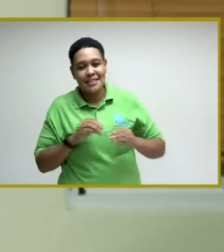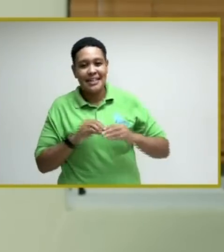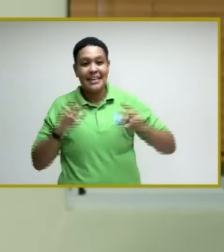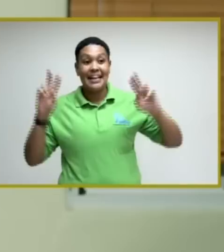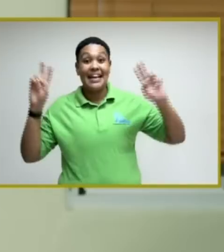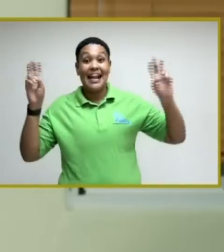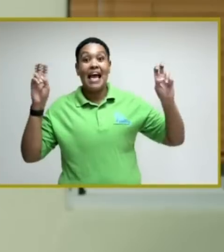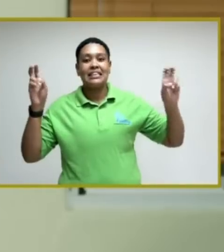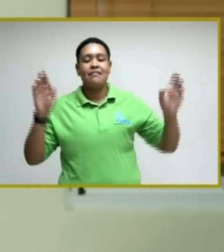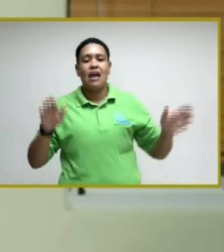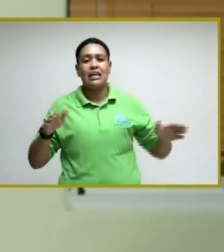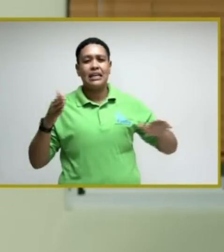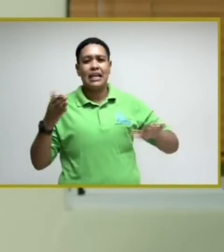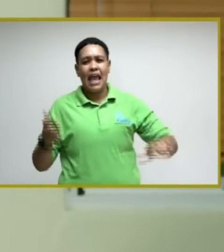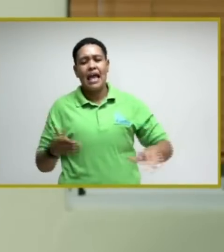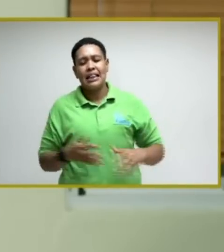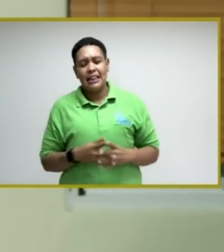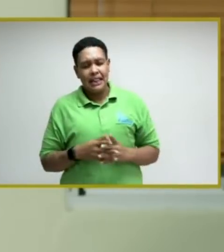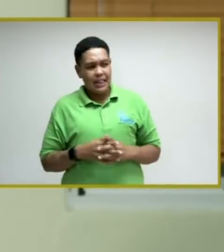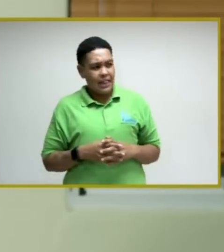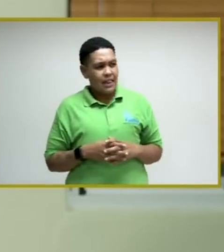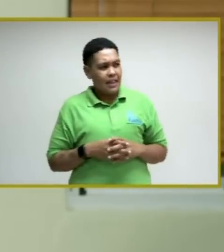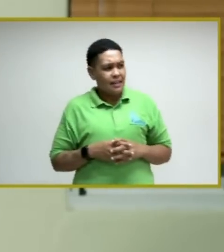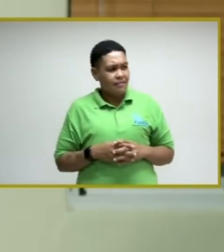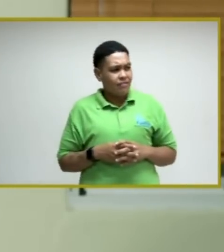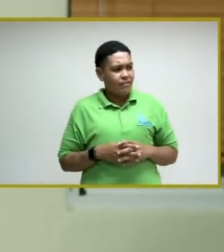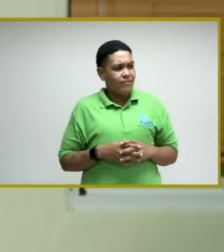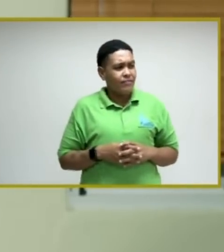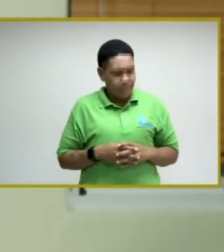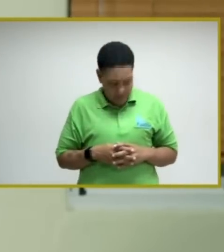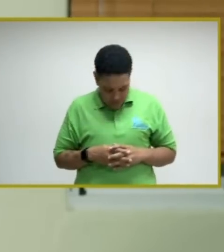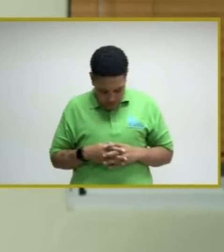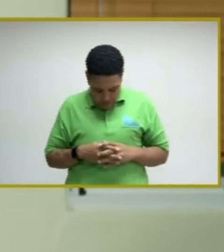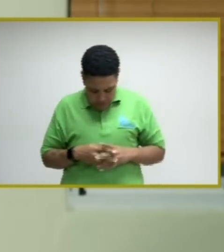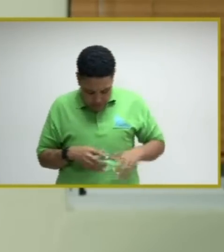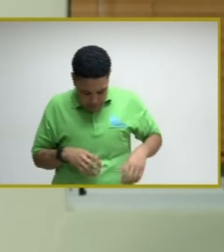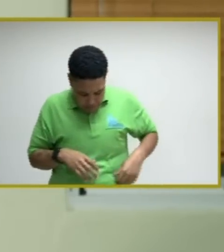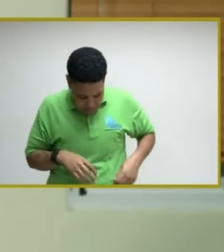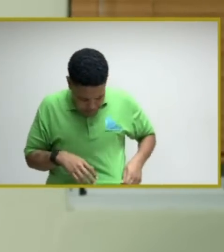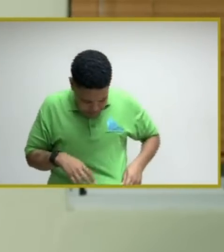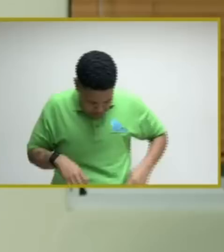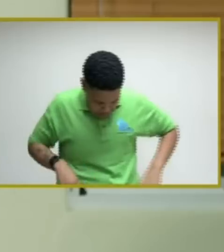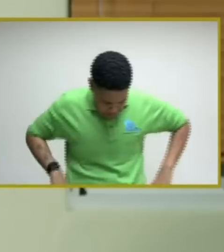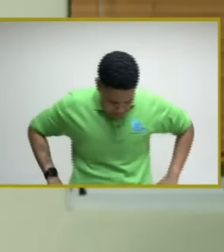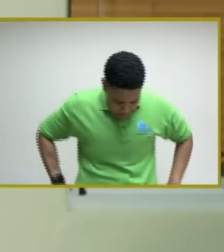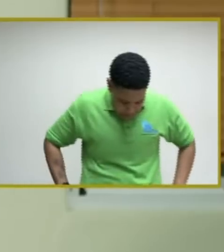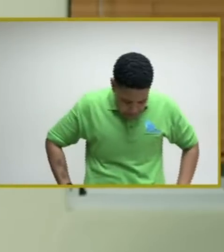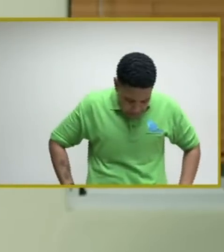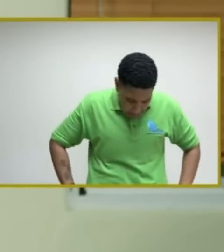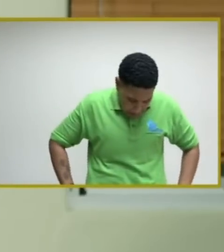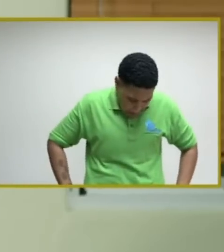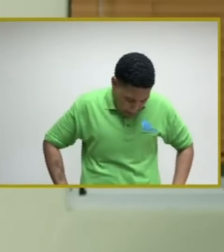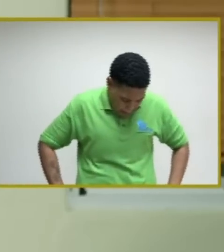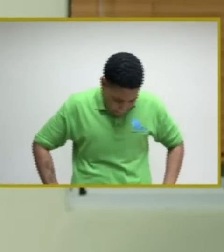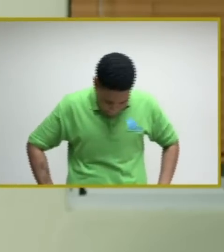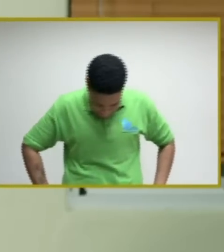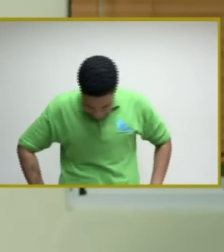classifying deaths, I mean, one can, in some situations, it's very